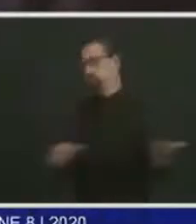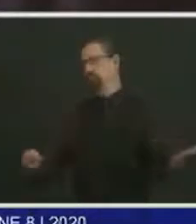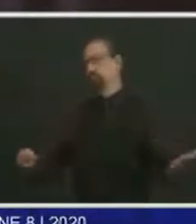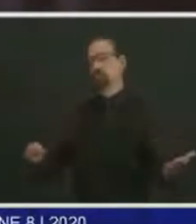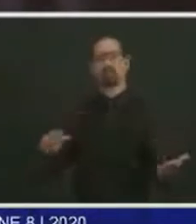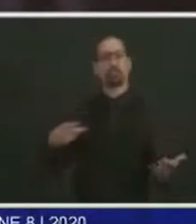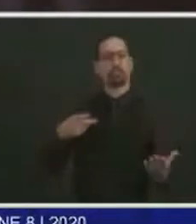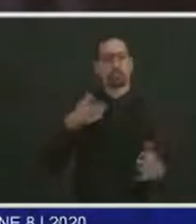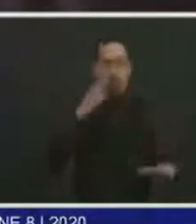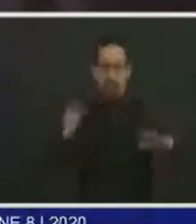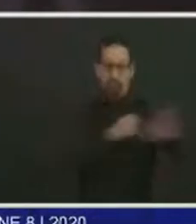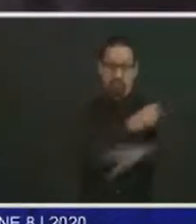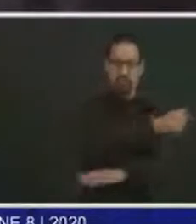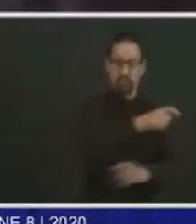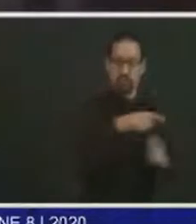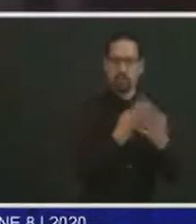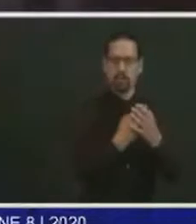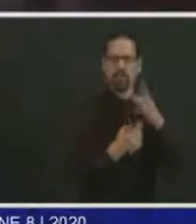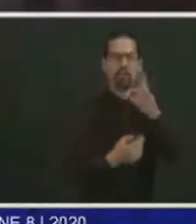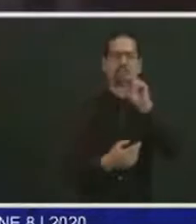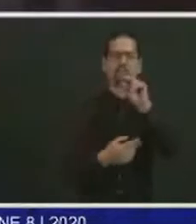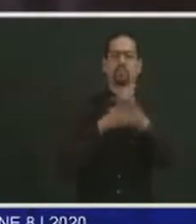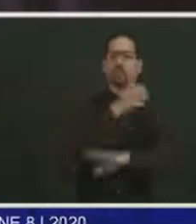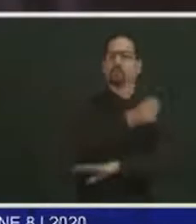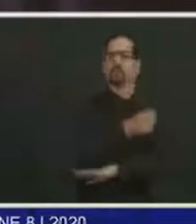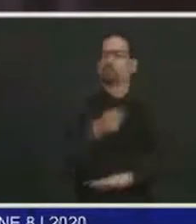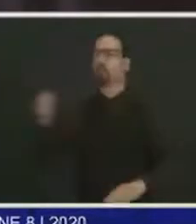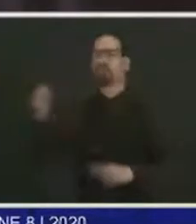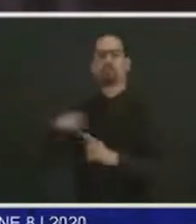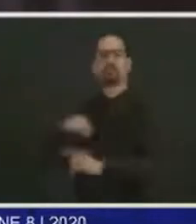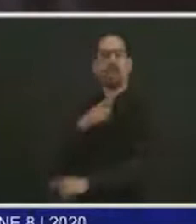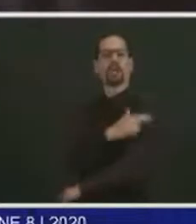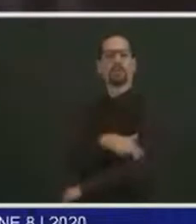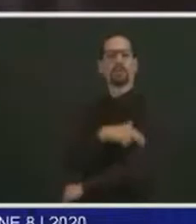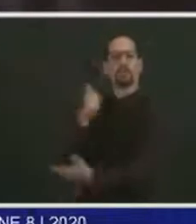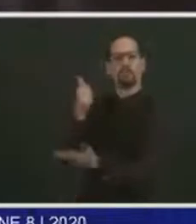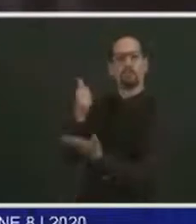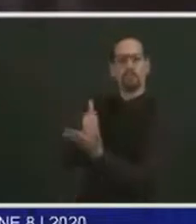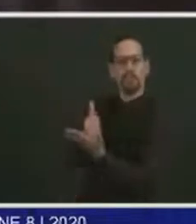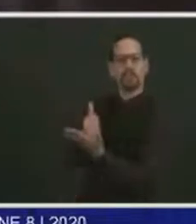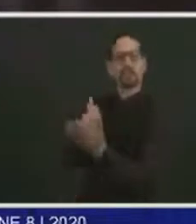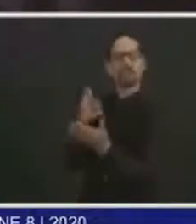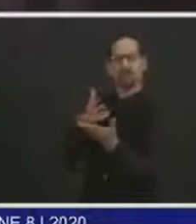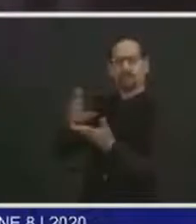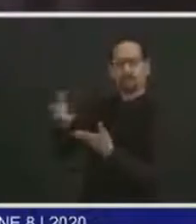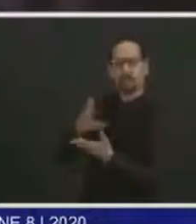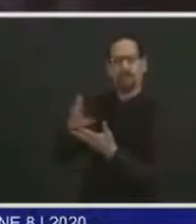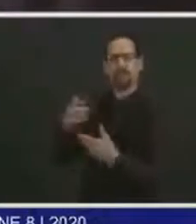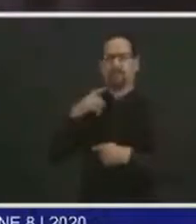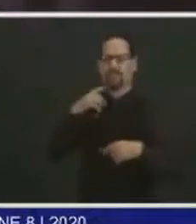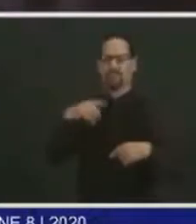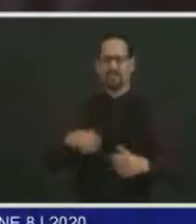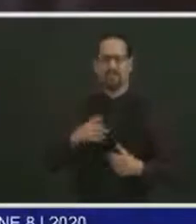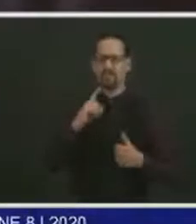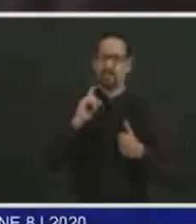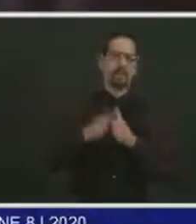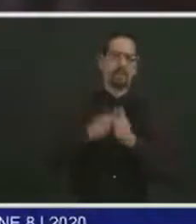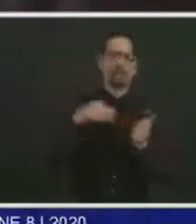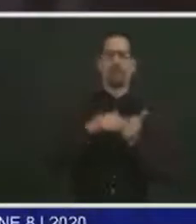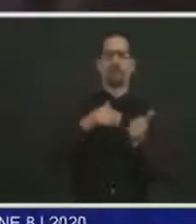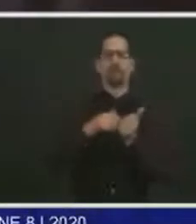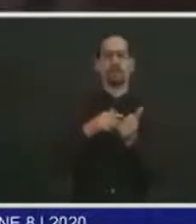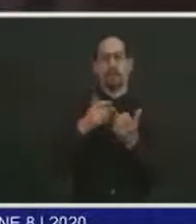doctor. I think the first governor in America that did medical assisted treatment of folks who are addicted while they are in